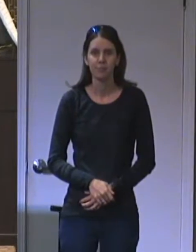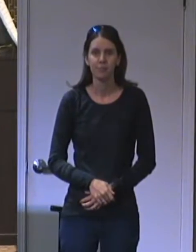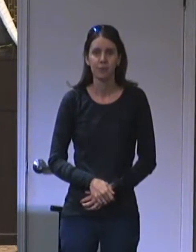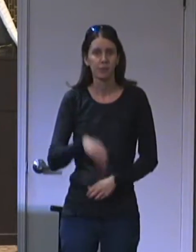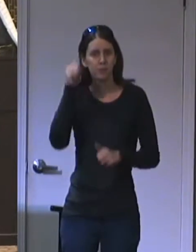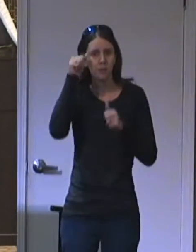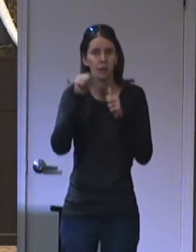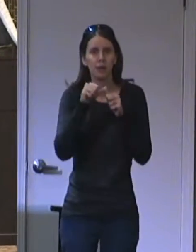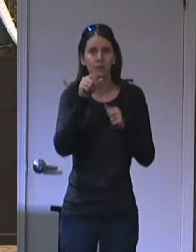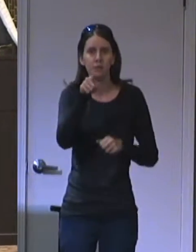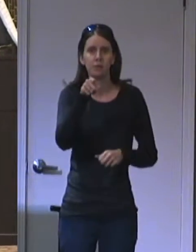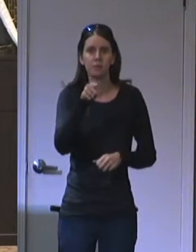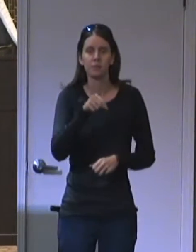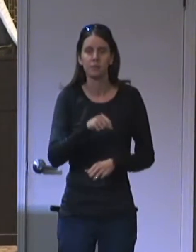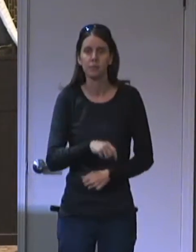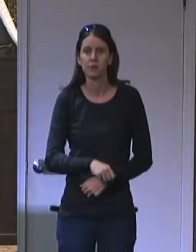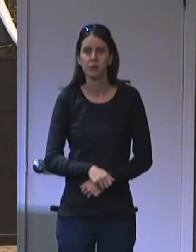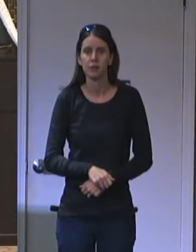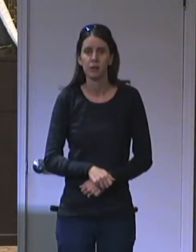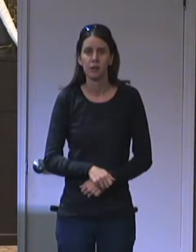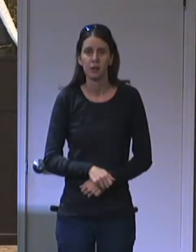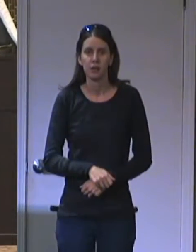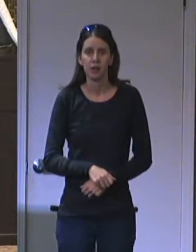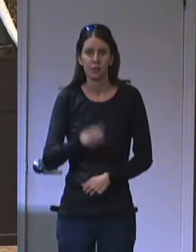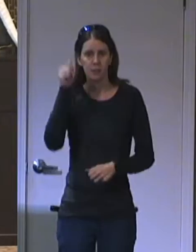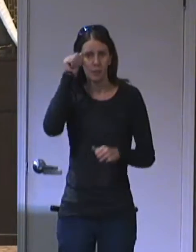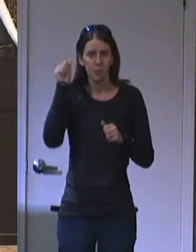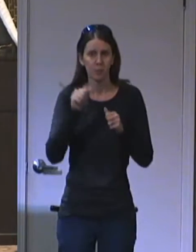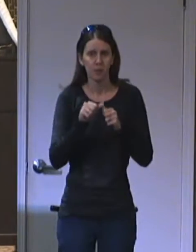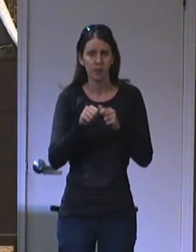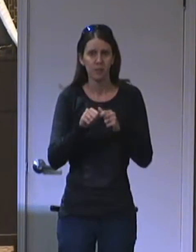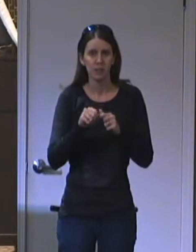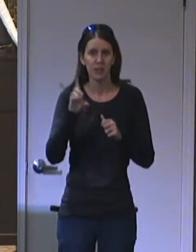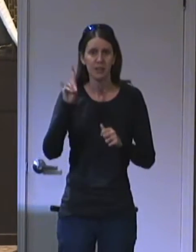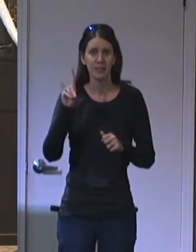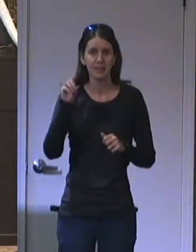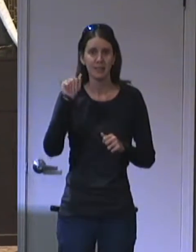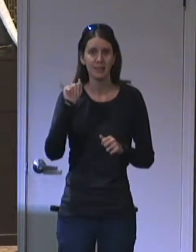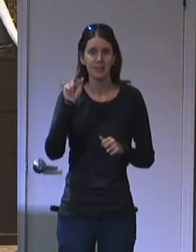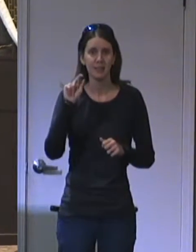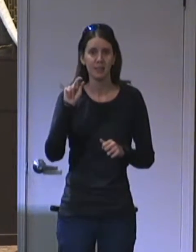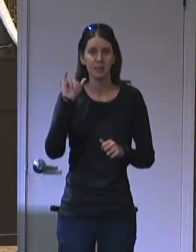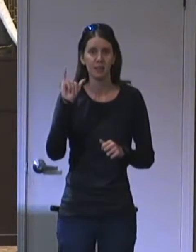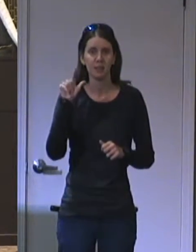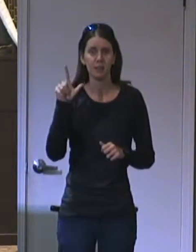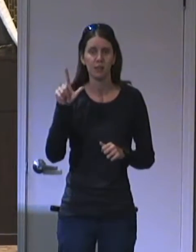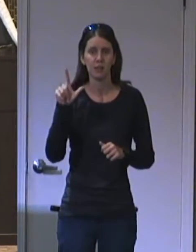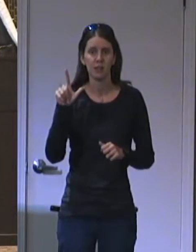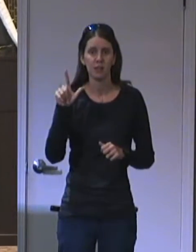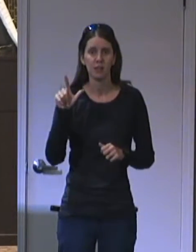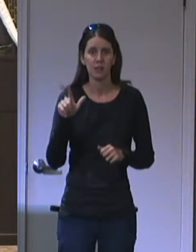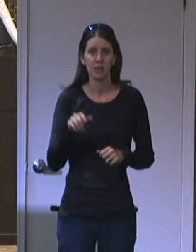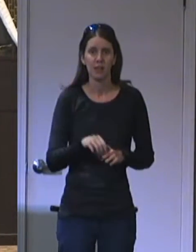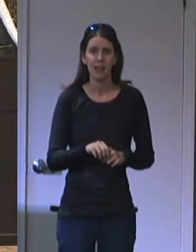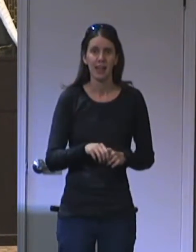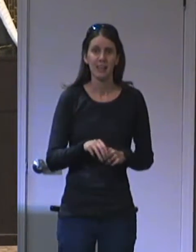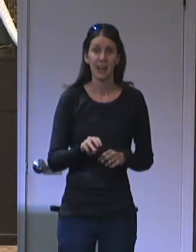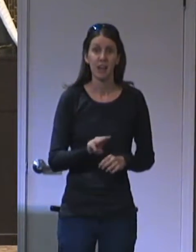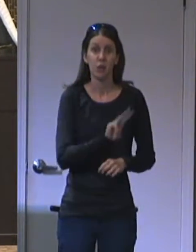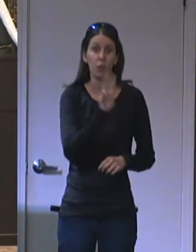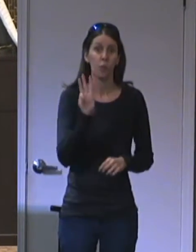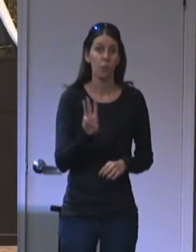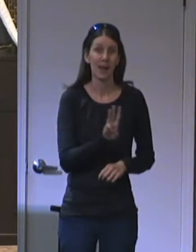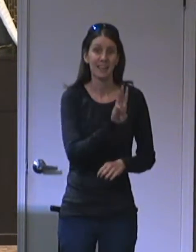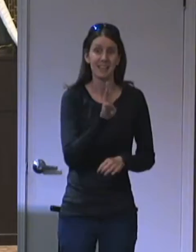I do want to remind you that the funeral for Daryl Stepp, one of our own, is on Wednesday.